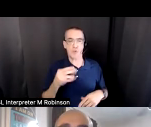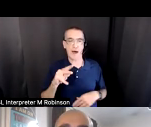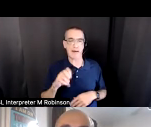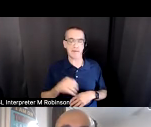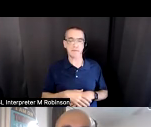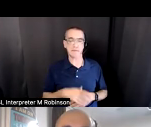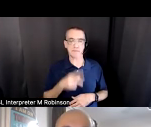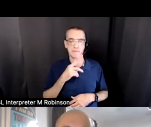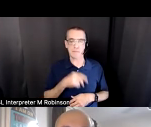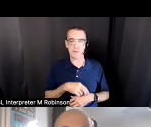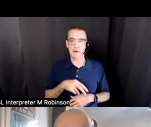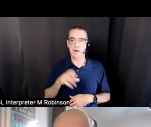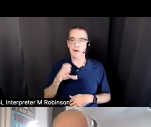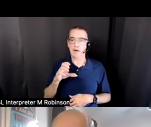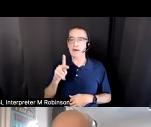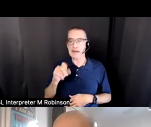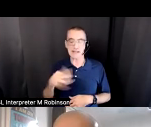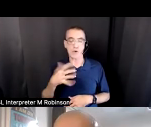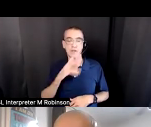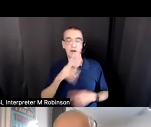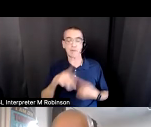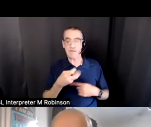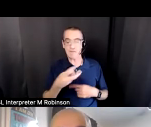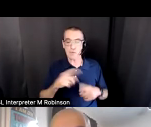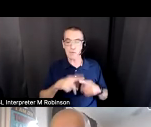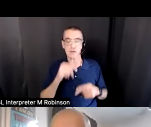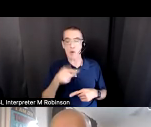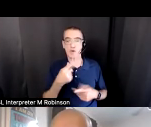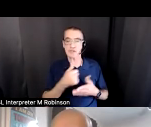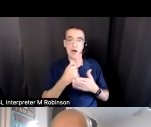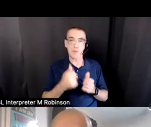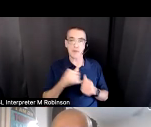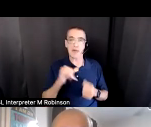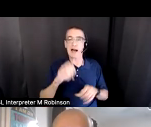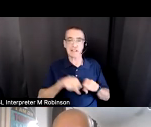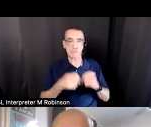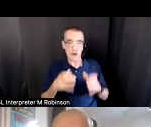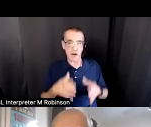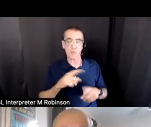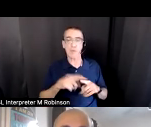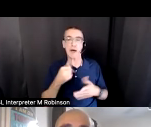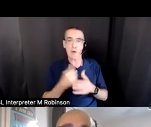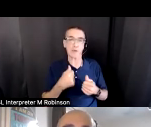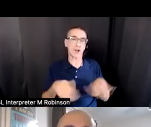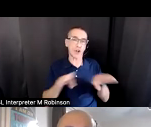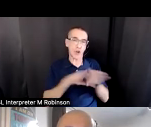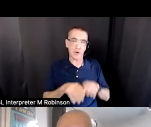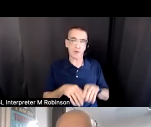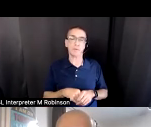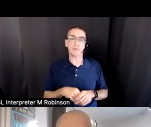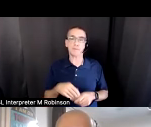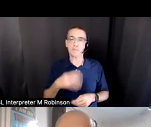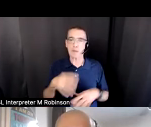them, and it's not just, you know, kind of help us with the icebreaker and help us with the closing, and maybe